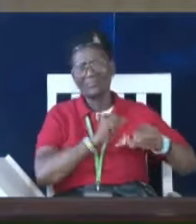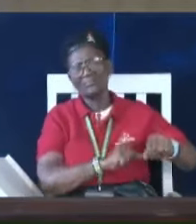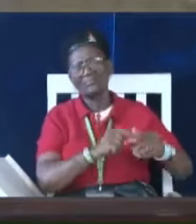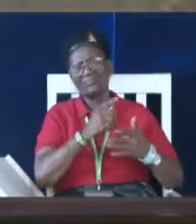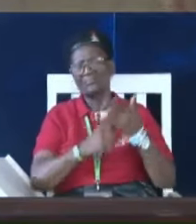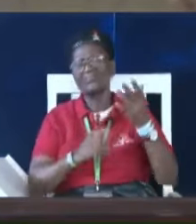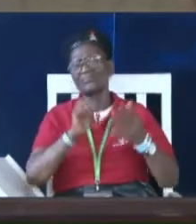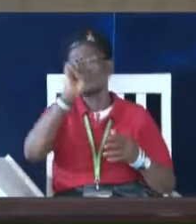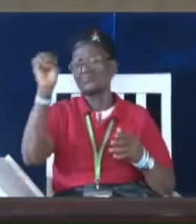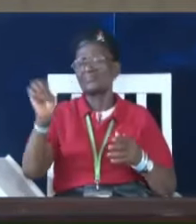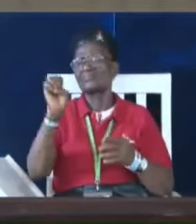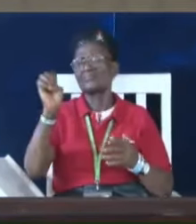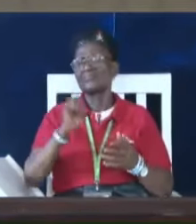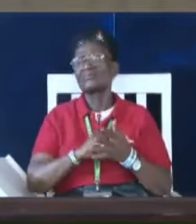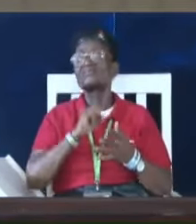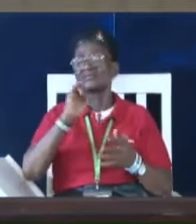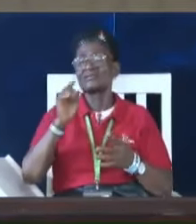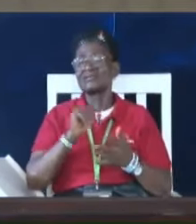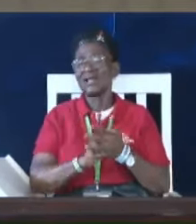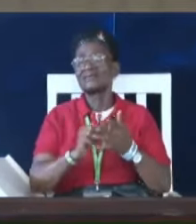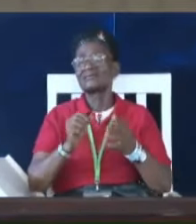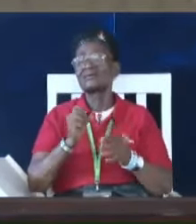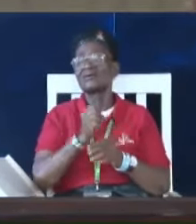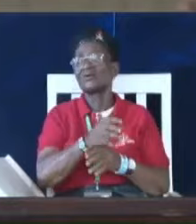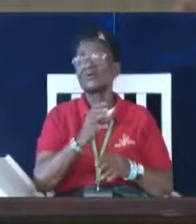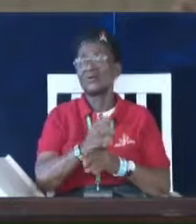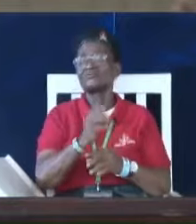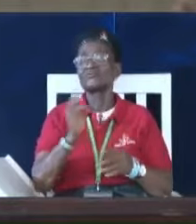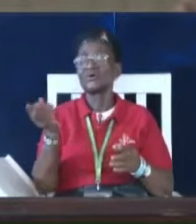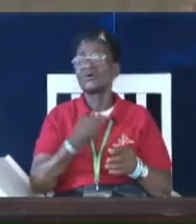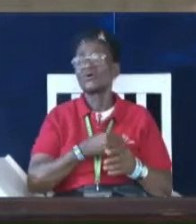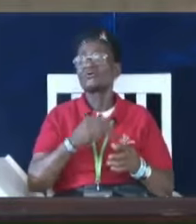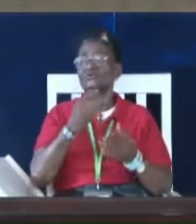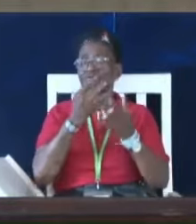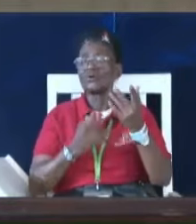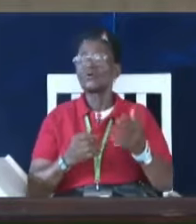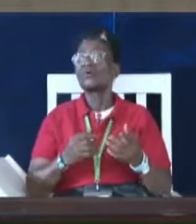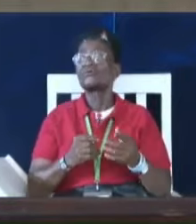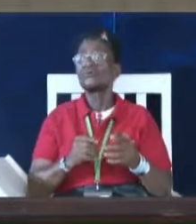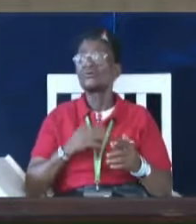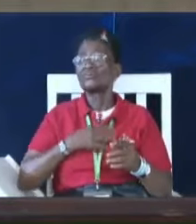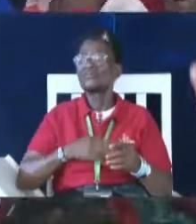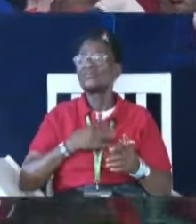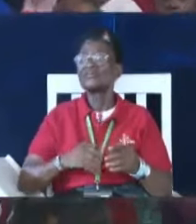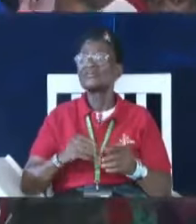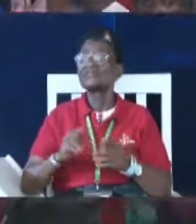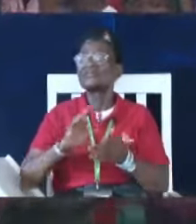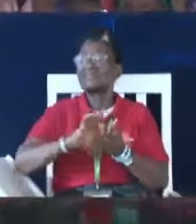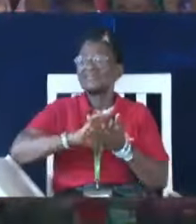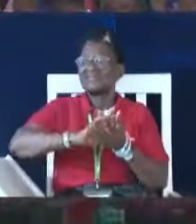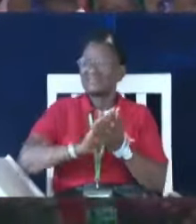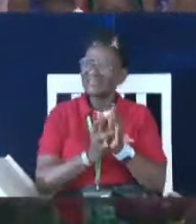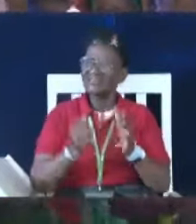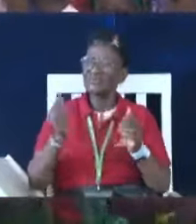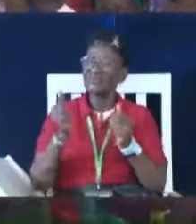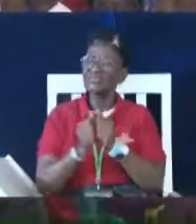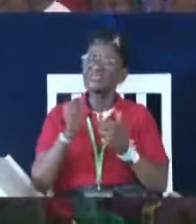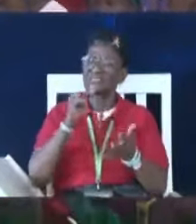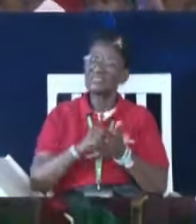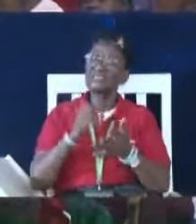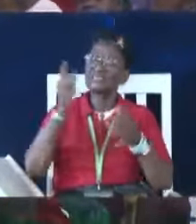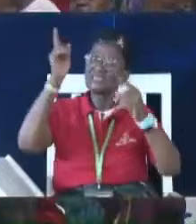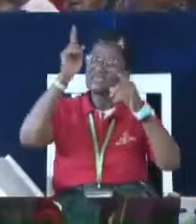Whatever it is that had caused us sorrow thus far, my Father, my God, deal with it tonight.